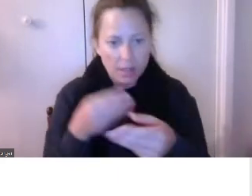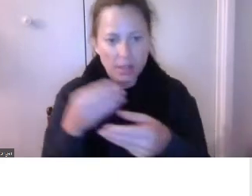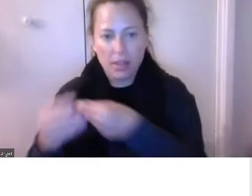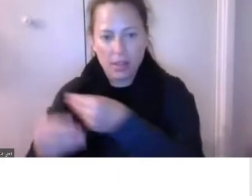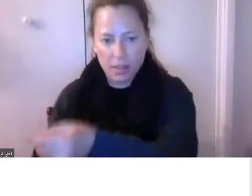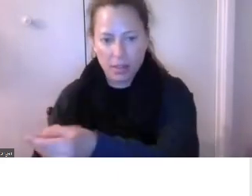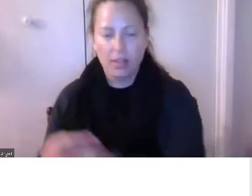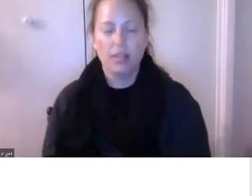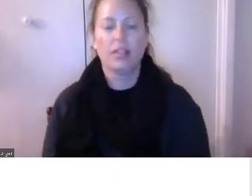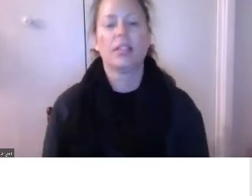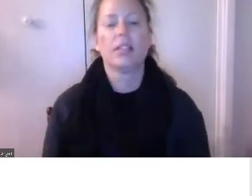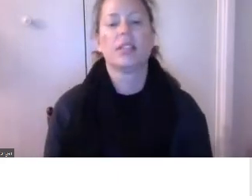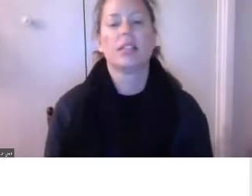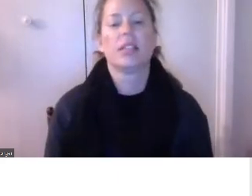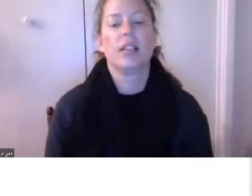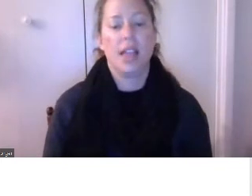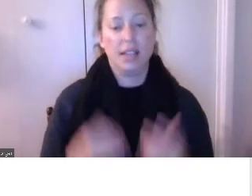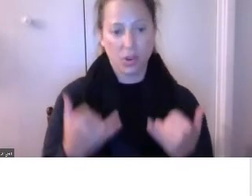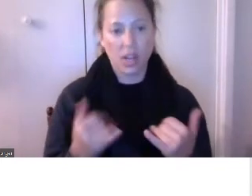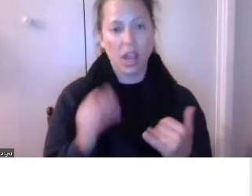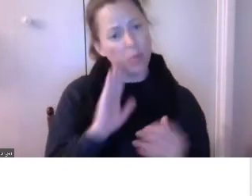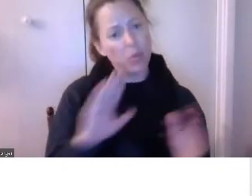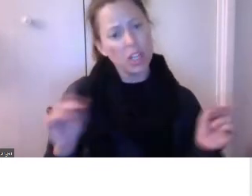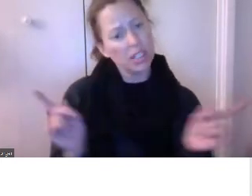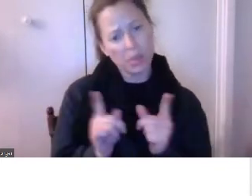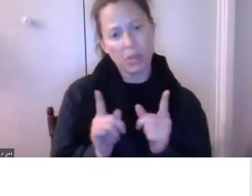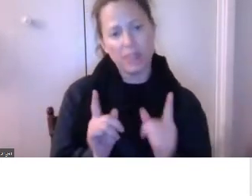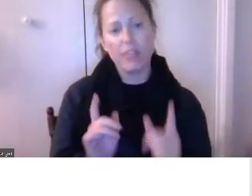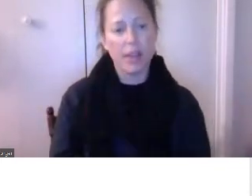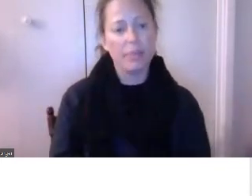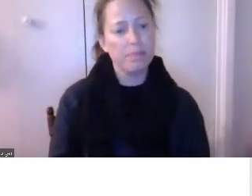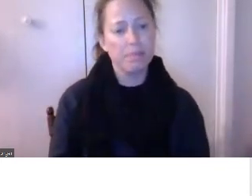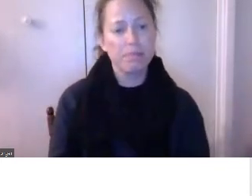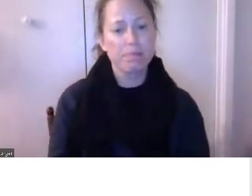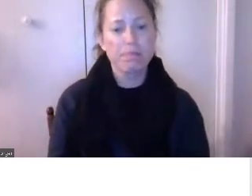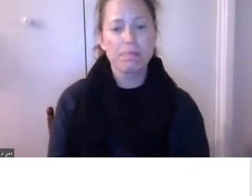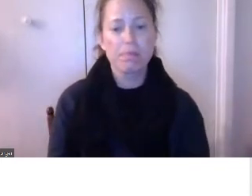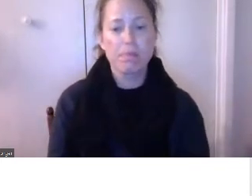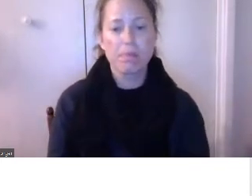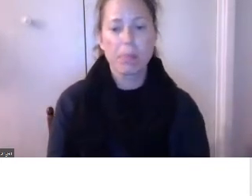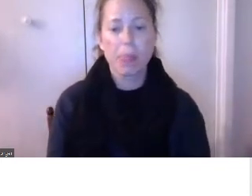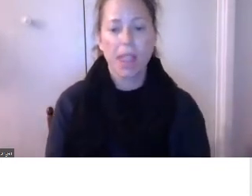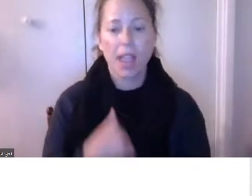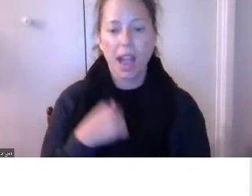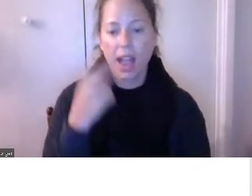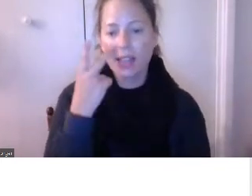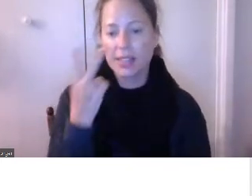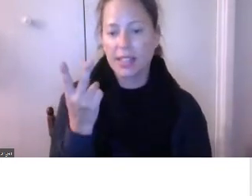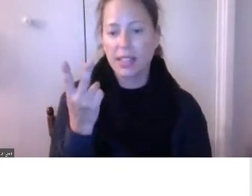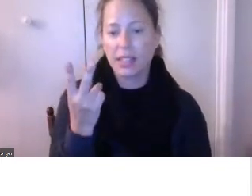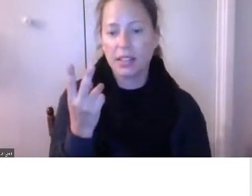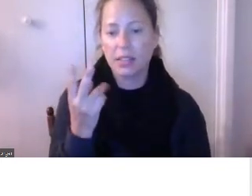Now I'm just going to do some simplification. Okay, so I see that can turn into y plus